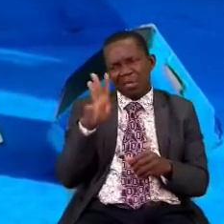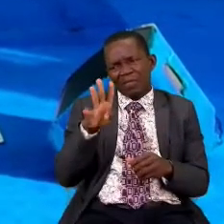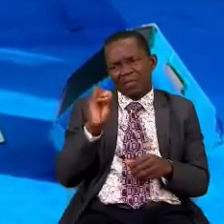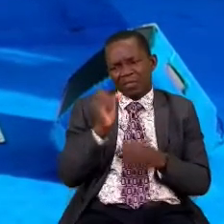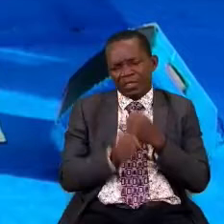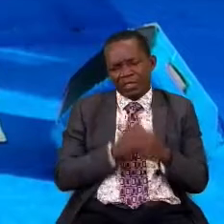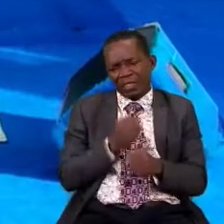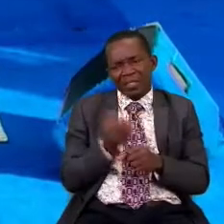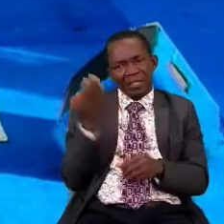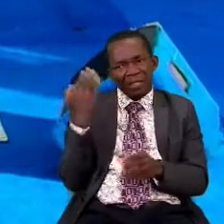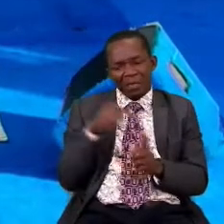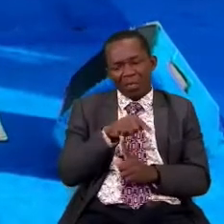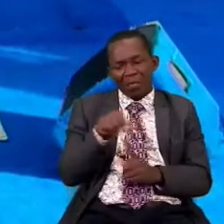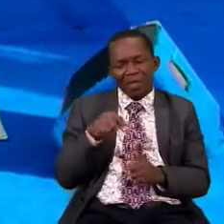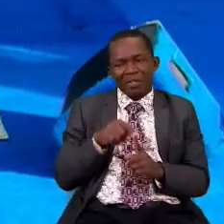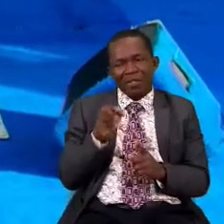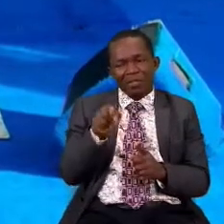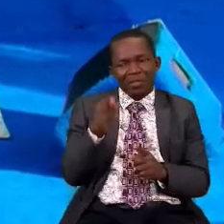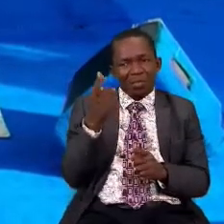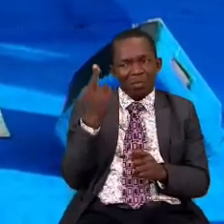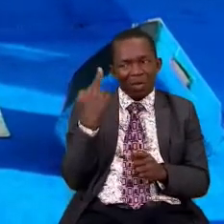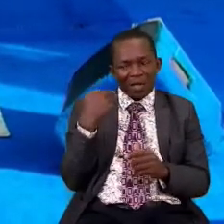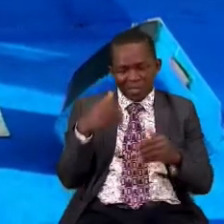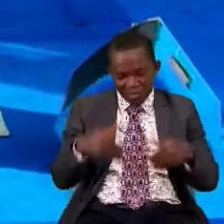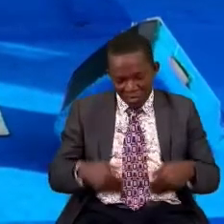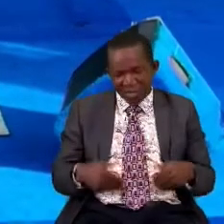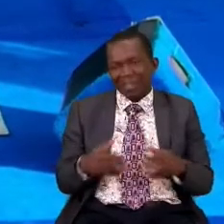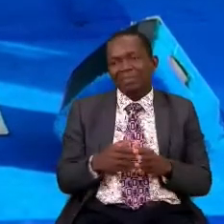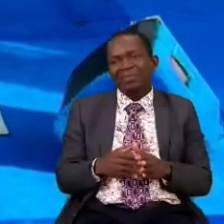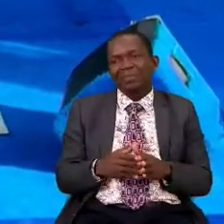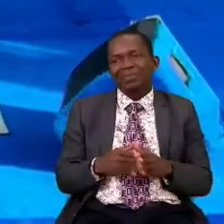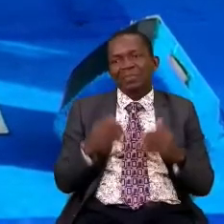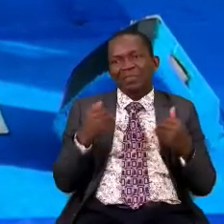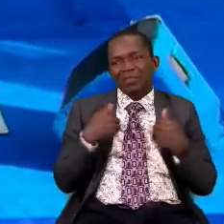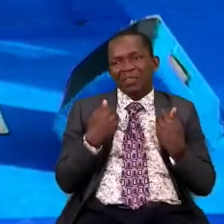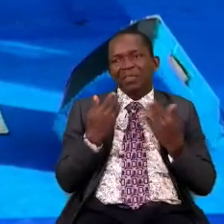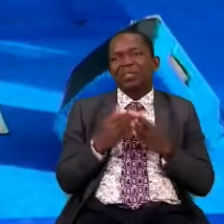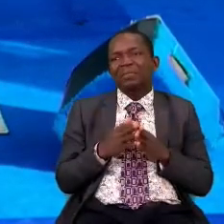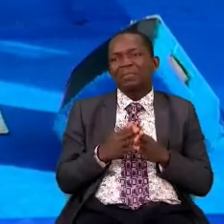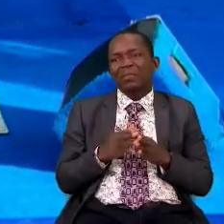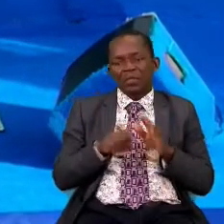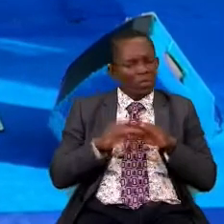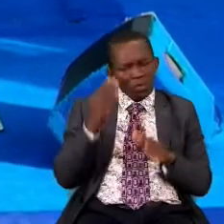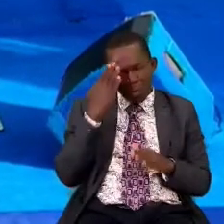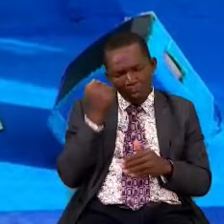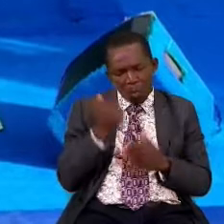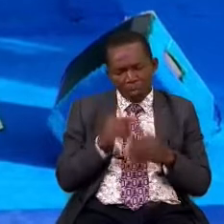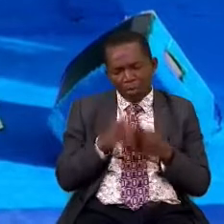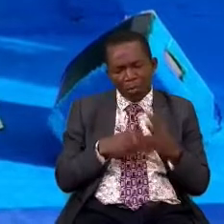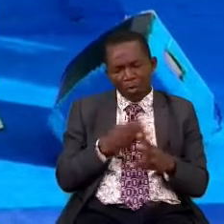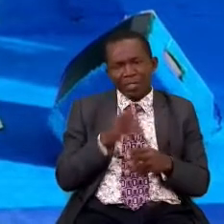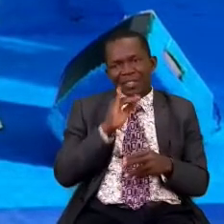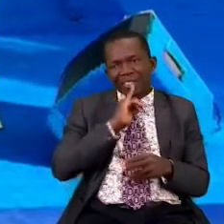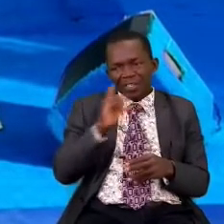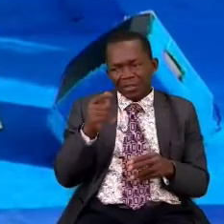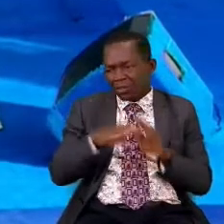You didn't know what difficulties were. You didn't know what troubles were. Faith, yes, that was good. And the faith